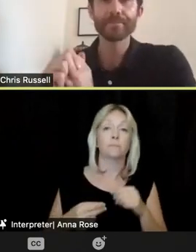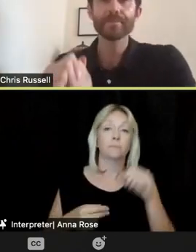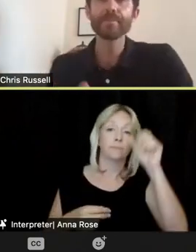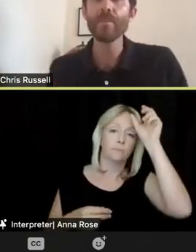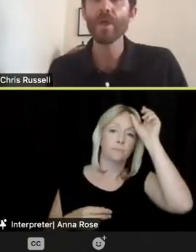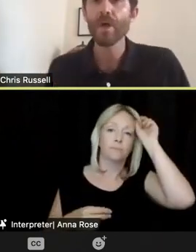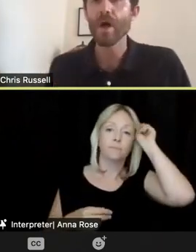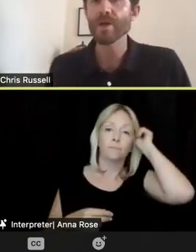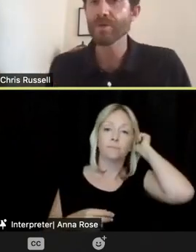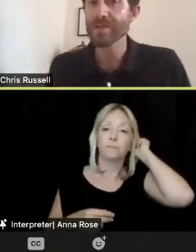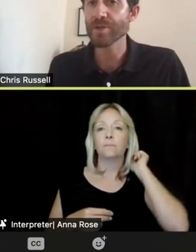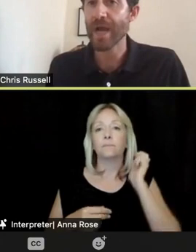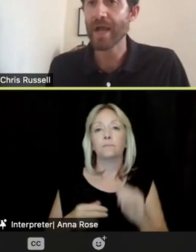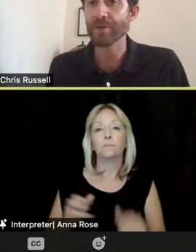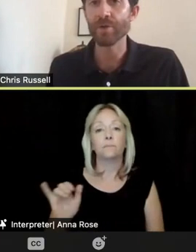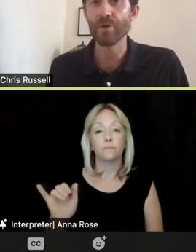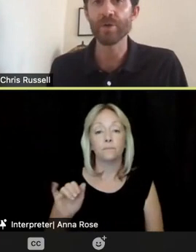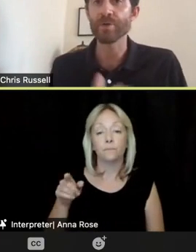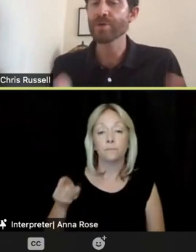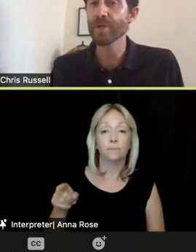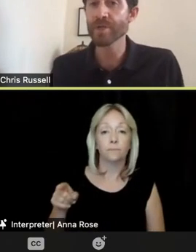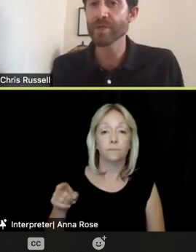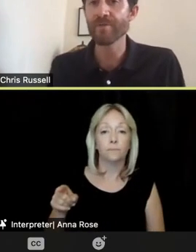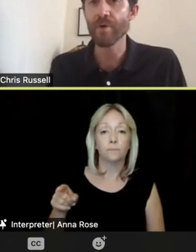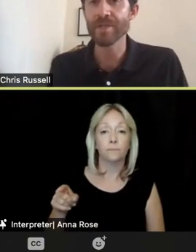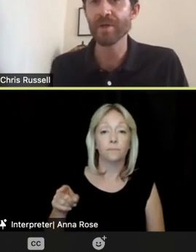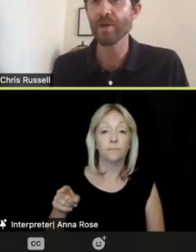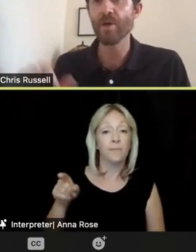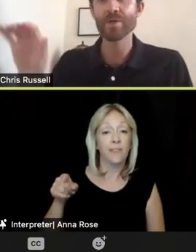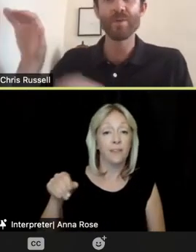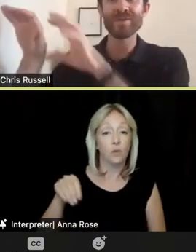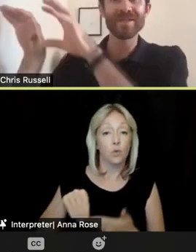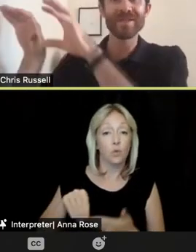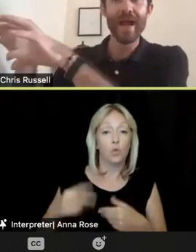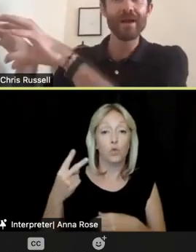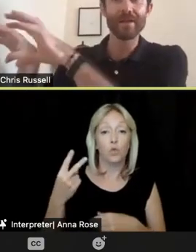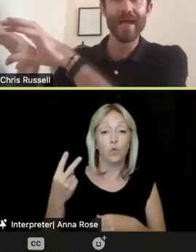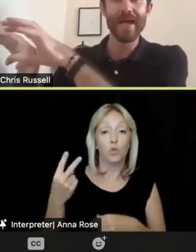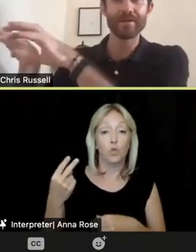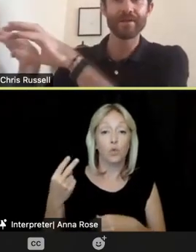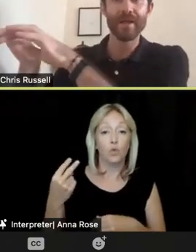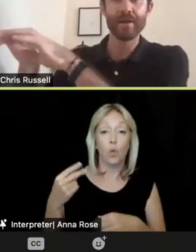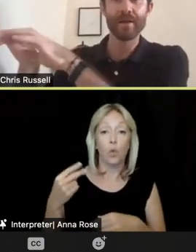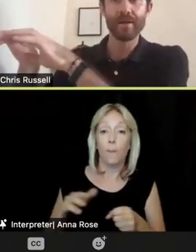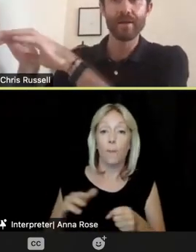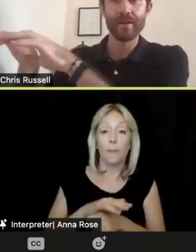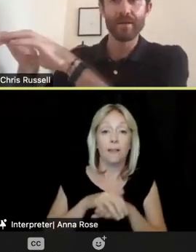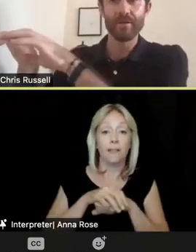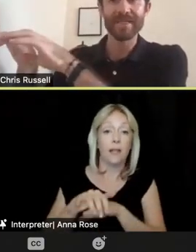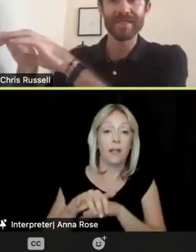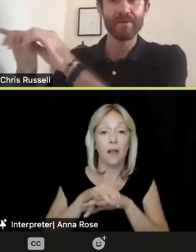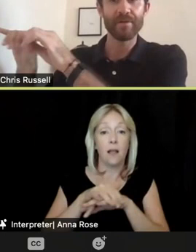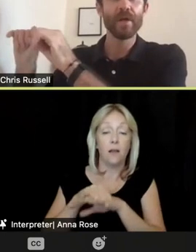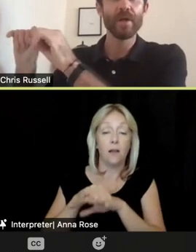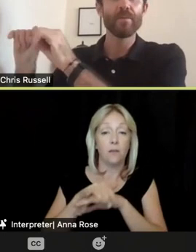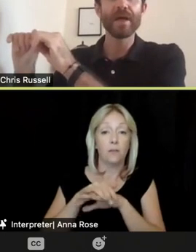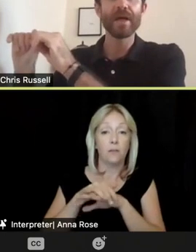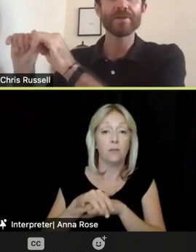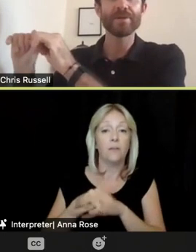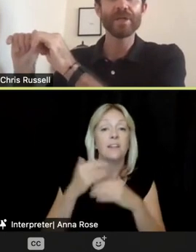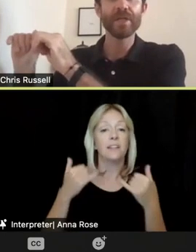sign. Also, this is a child who, 2 years before this video was almost entirely tactile sign